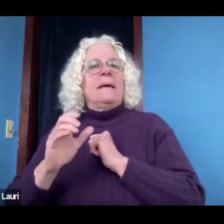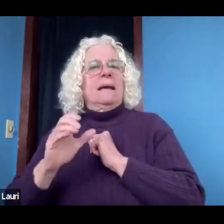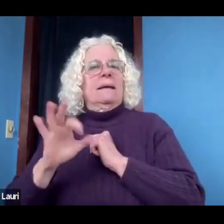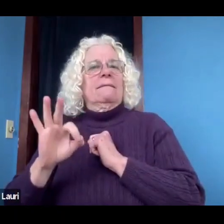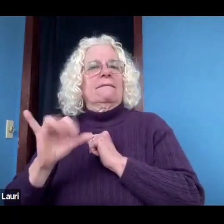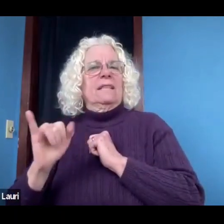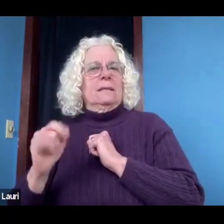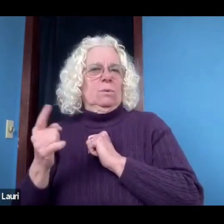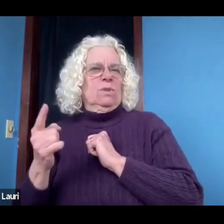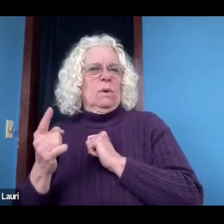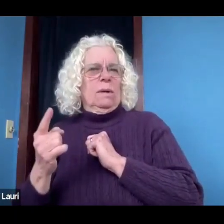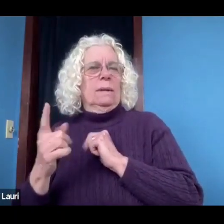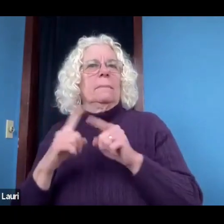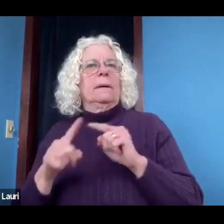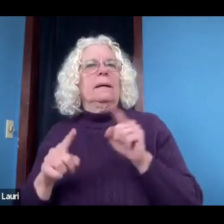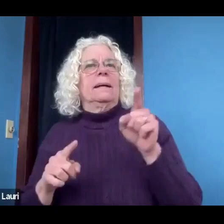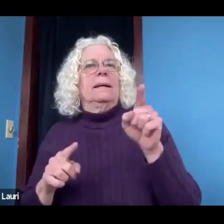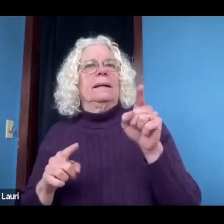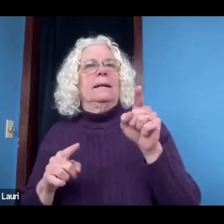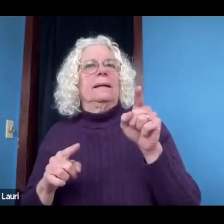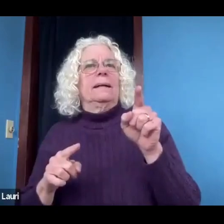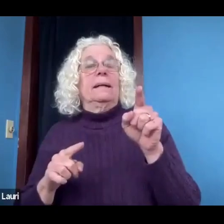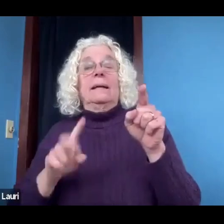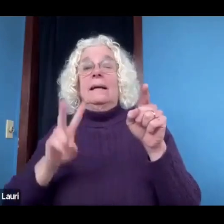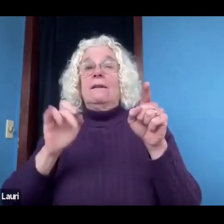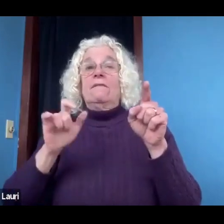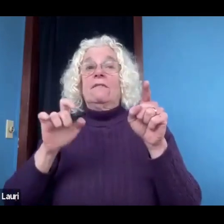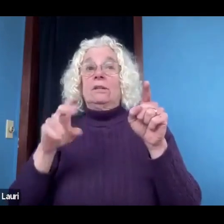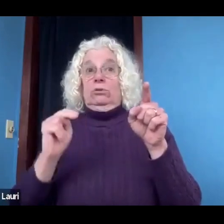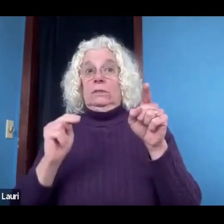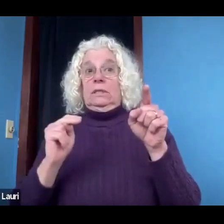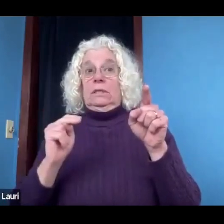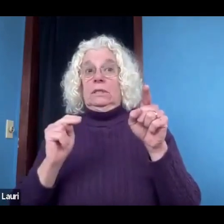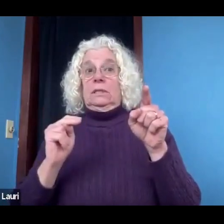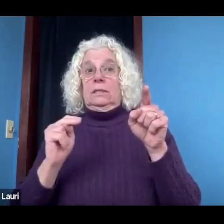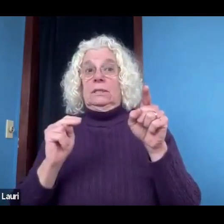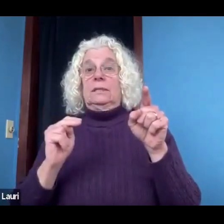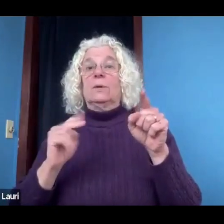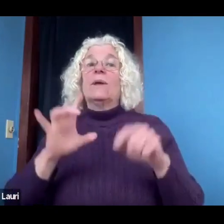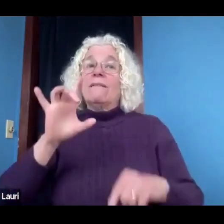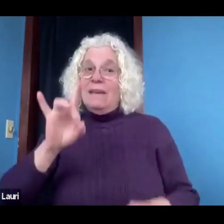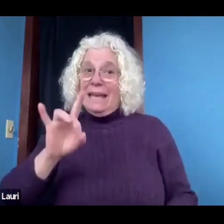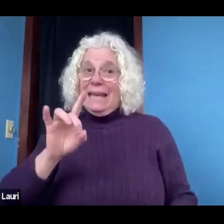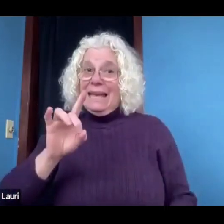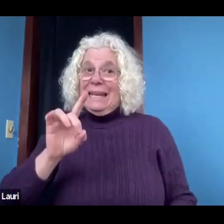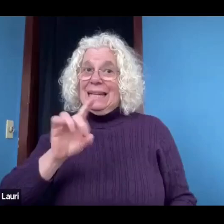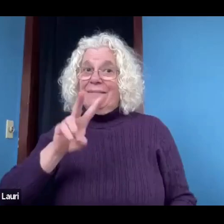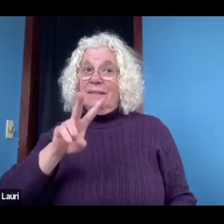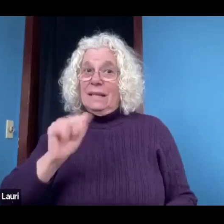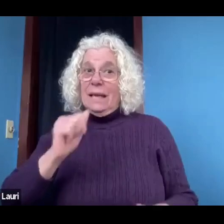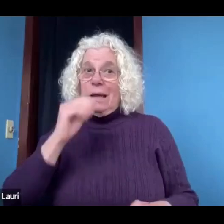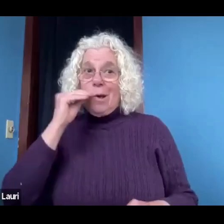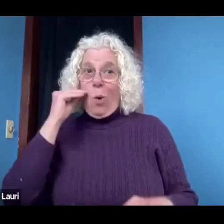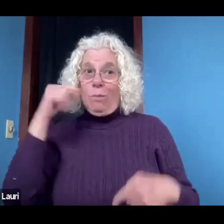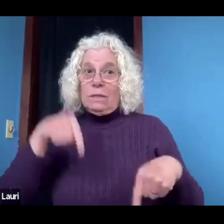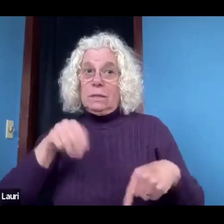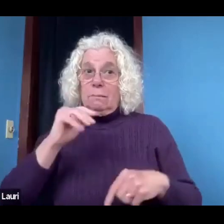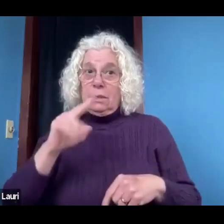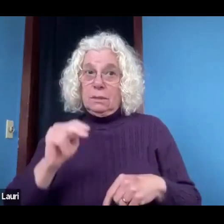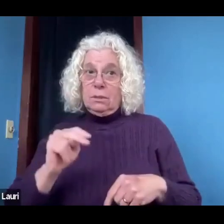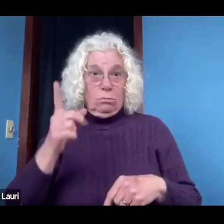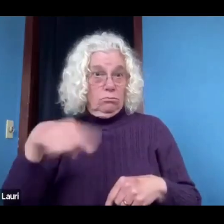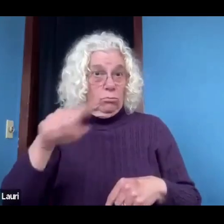Also want to kind of shout out, speaking of veterans, is that we have 8 veterans homes in Minnesota, so that might be very helpful to know for families